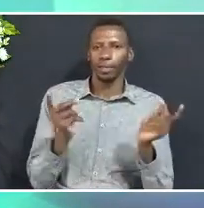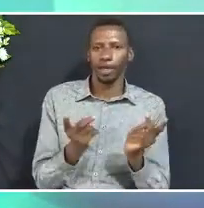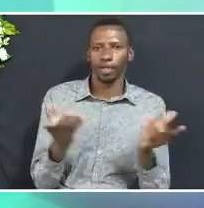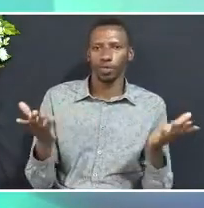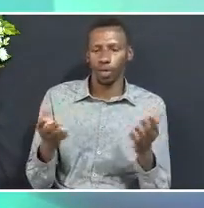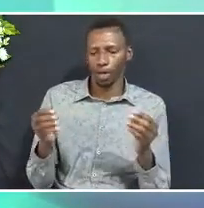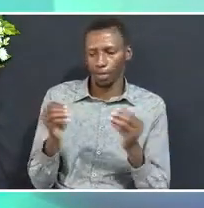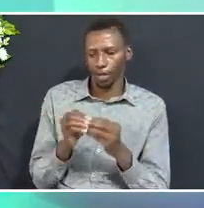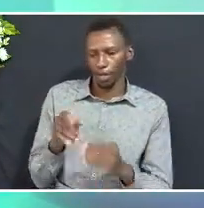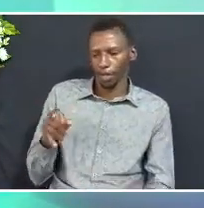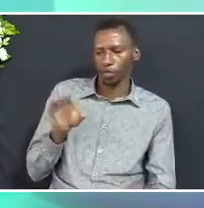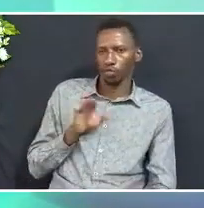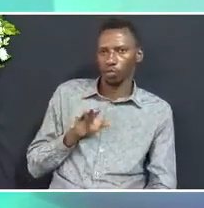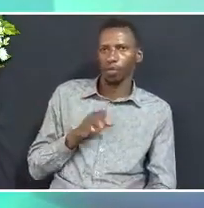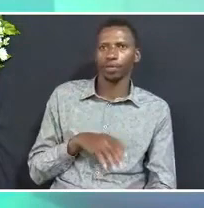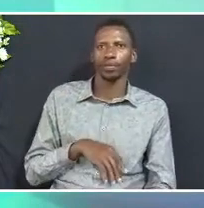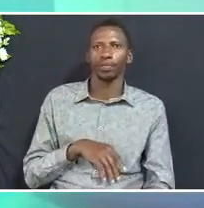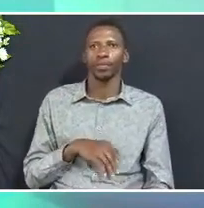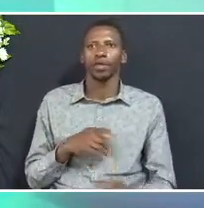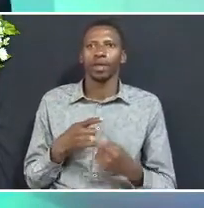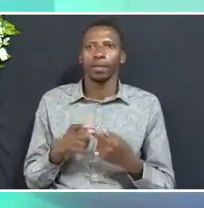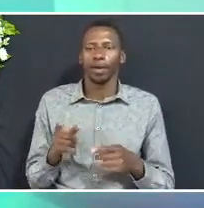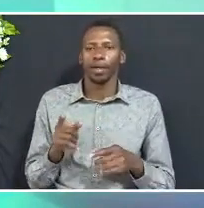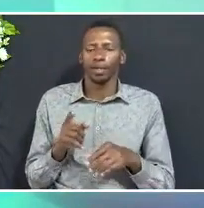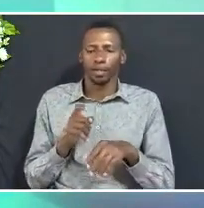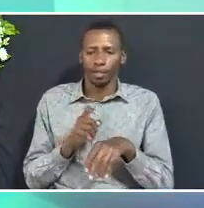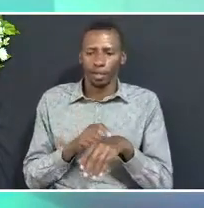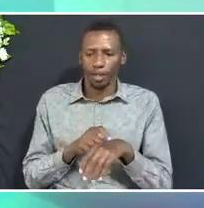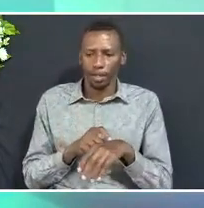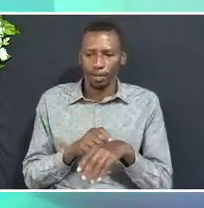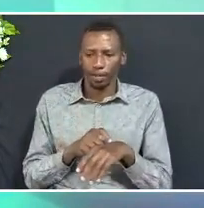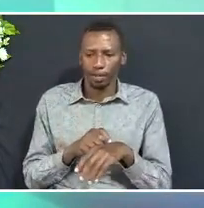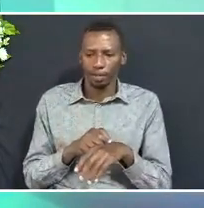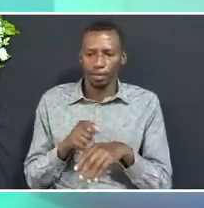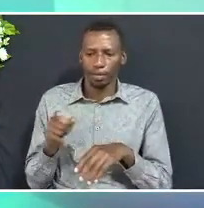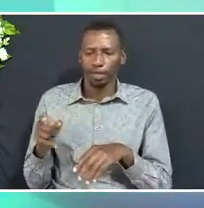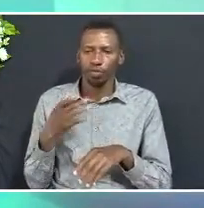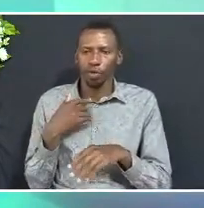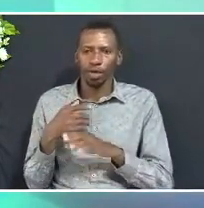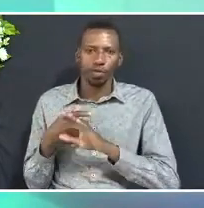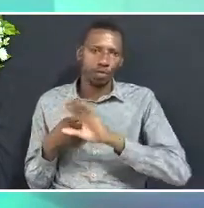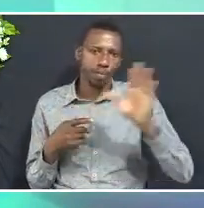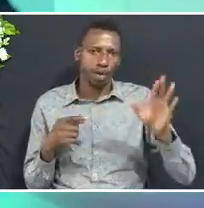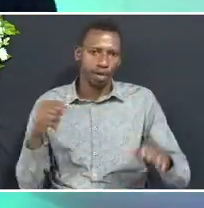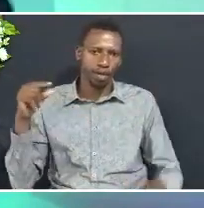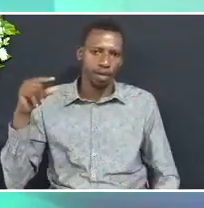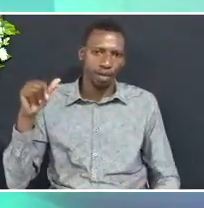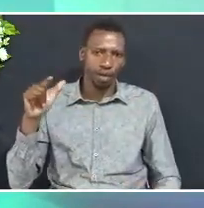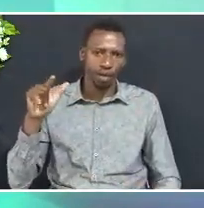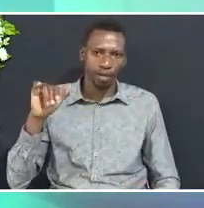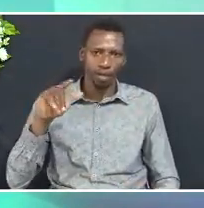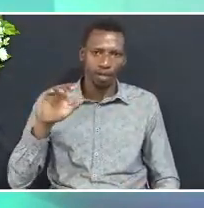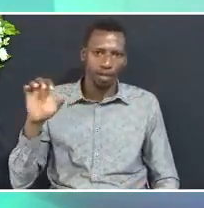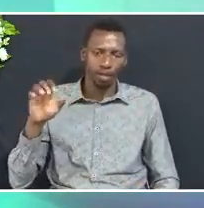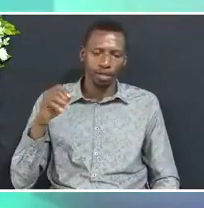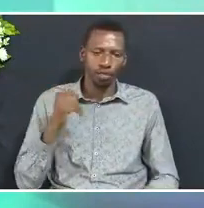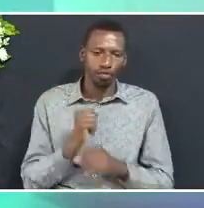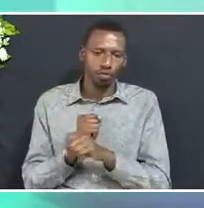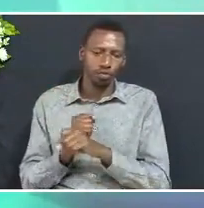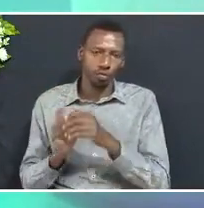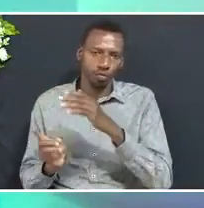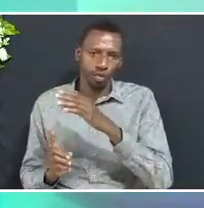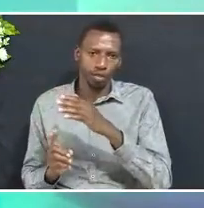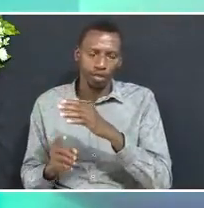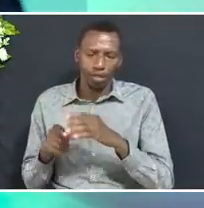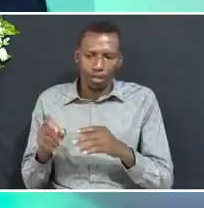the Bible says, but when he was retiring to Galilee to do ministry, it dawned on him